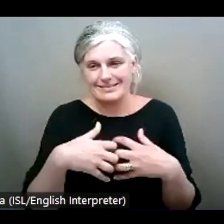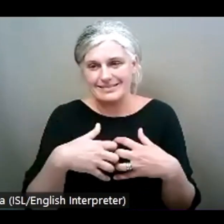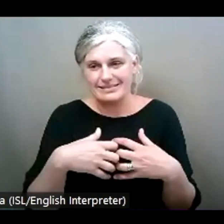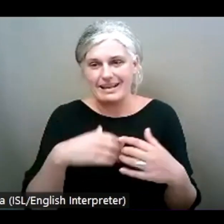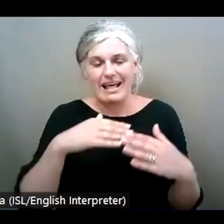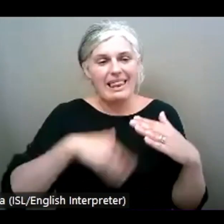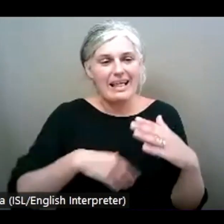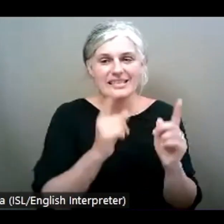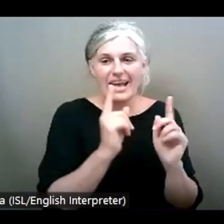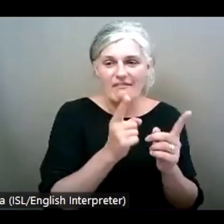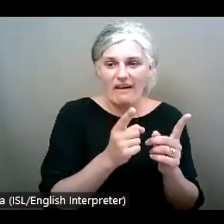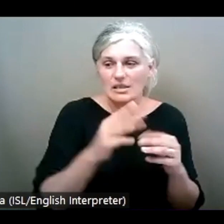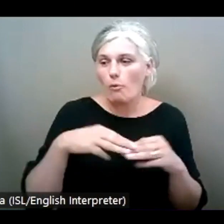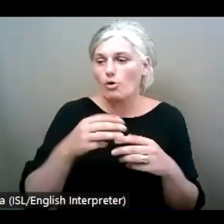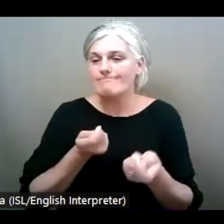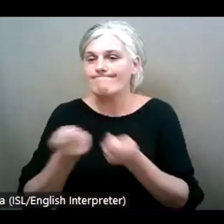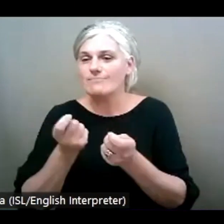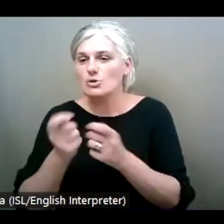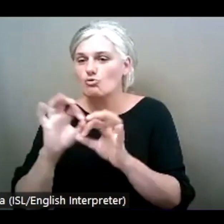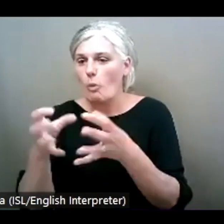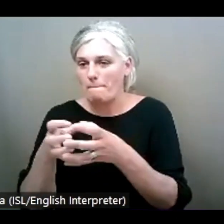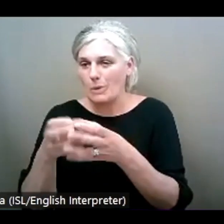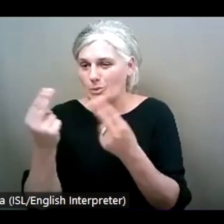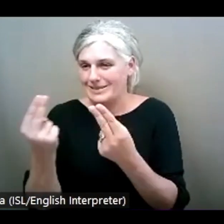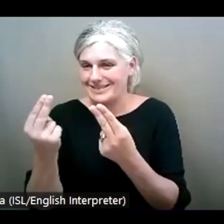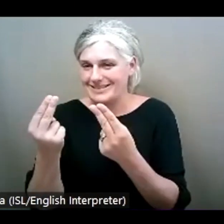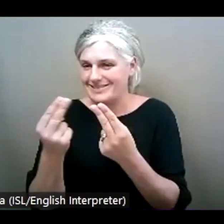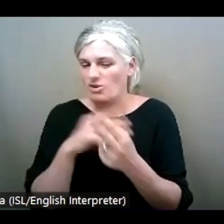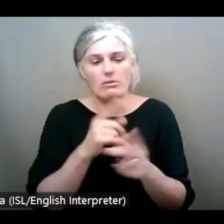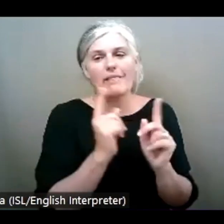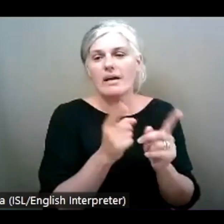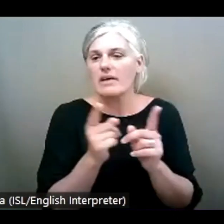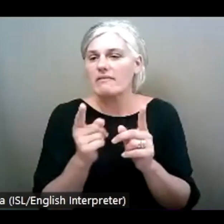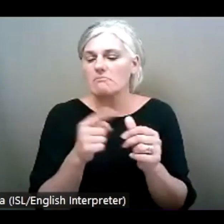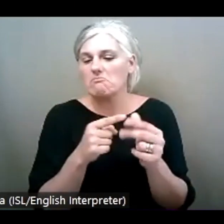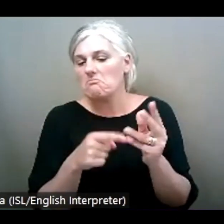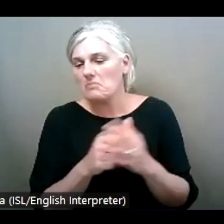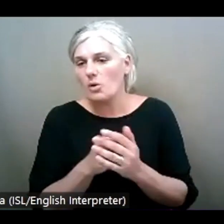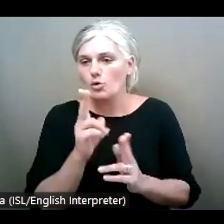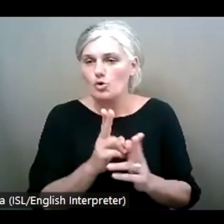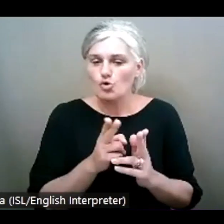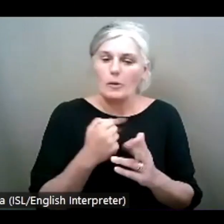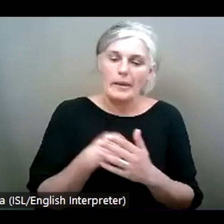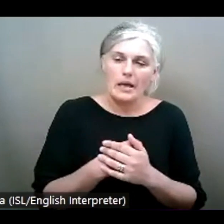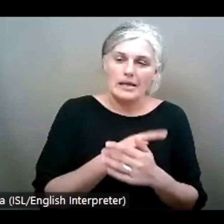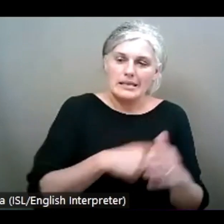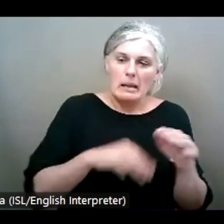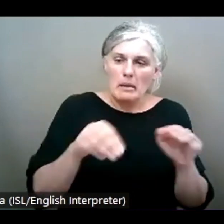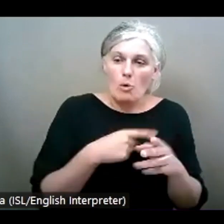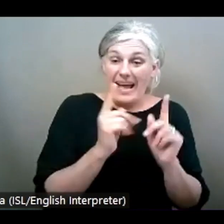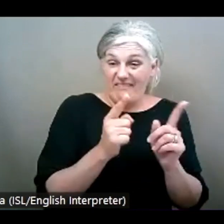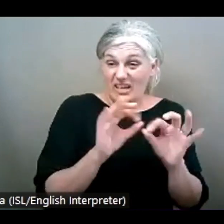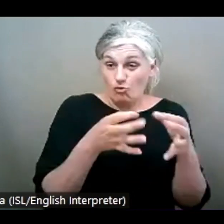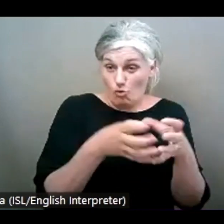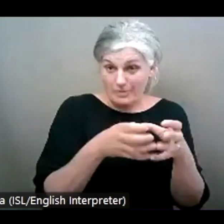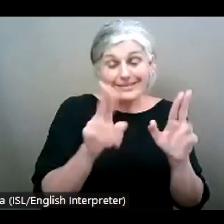boards and more the steering groups, because there's a lot of time where there's a thing, should we get disabled people into being on advisory groups? That's grand. You can take